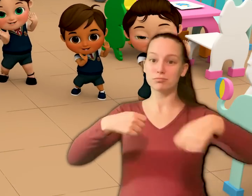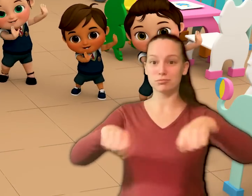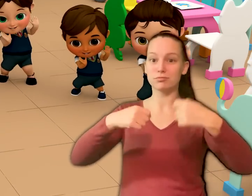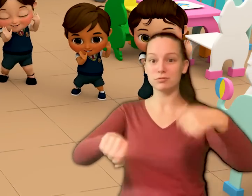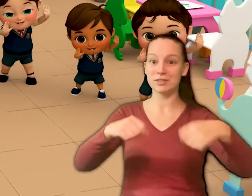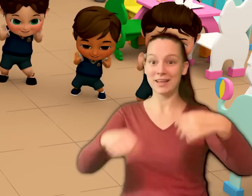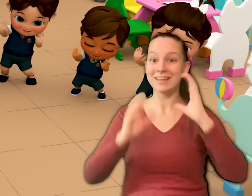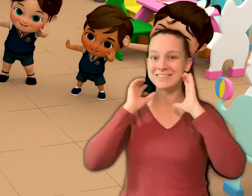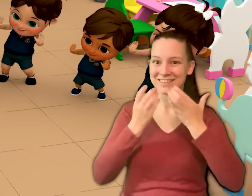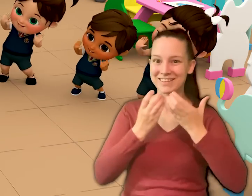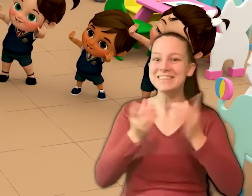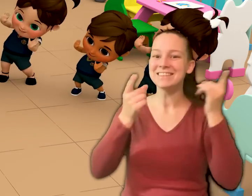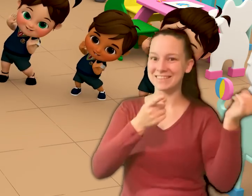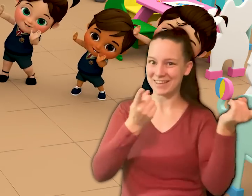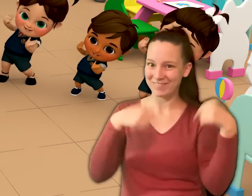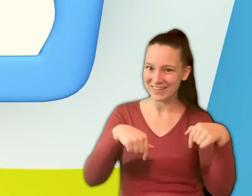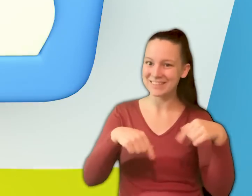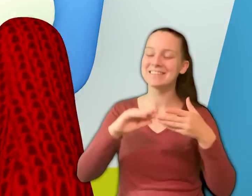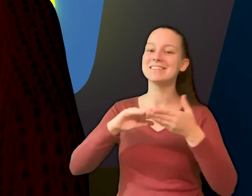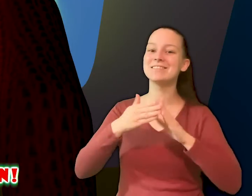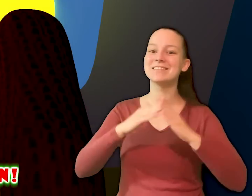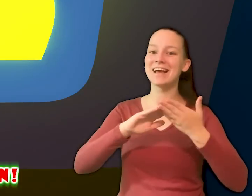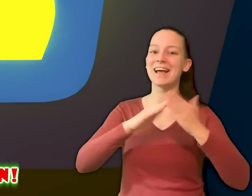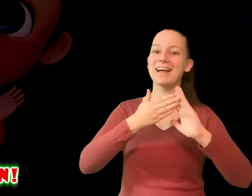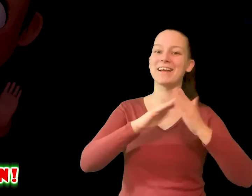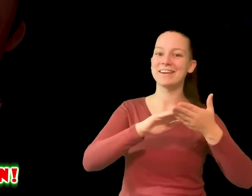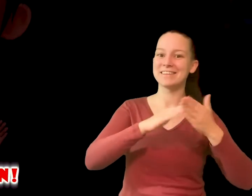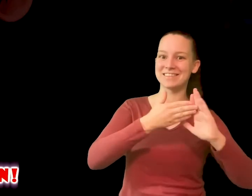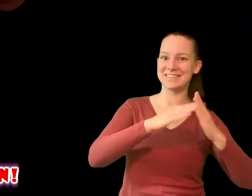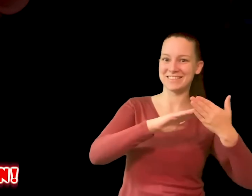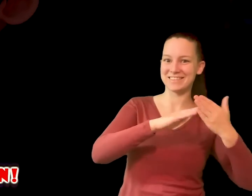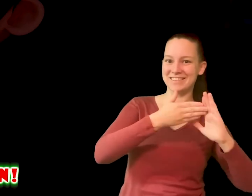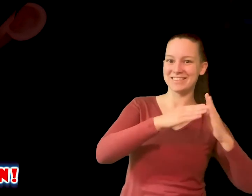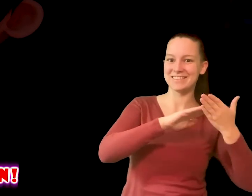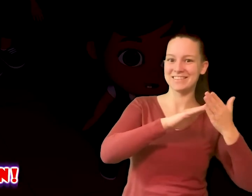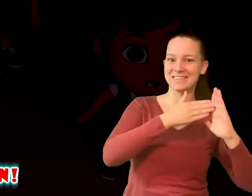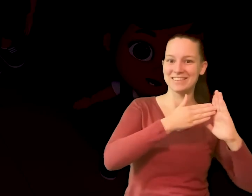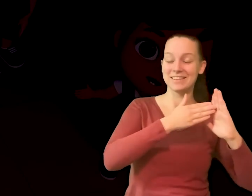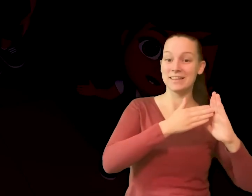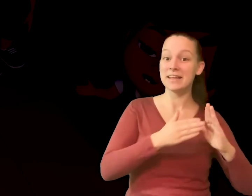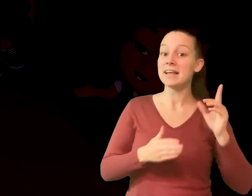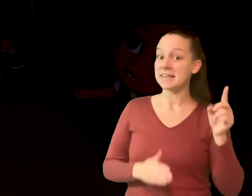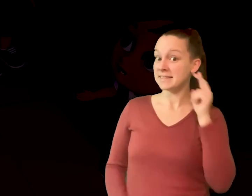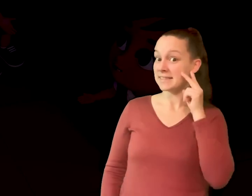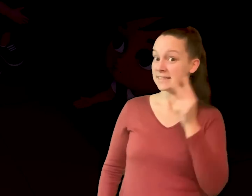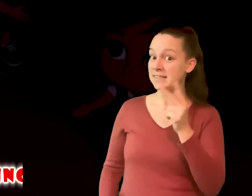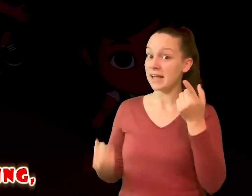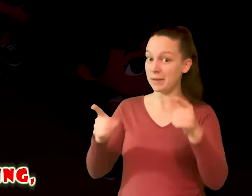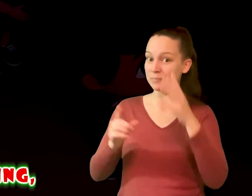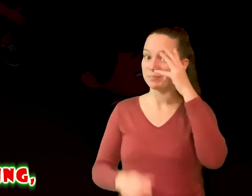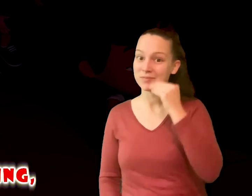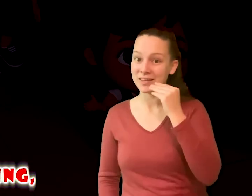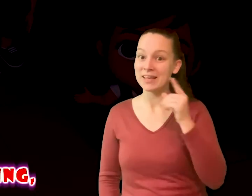Ry tum tums Santa Claus is coming to town he sees you